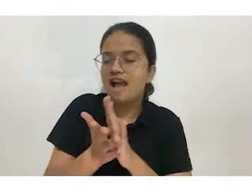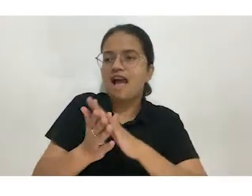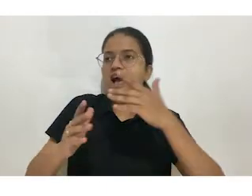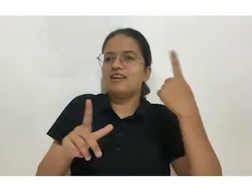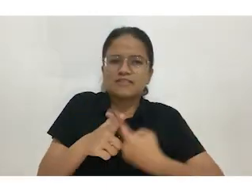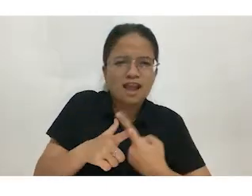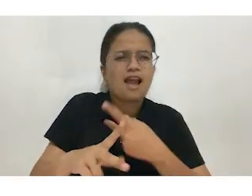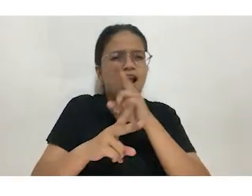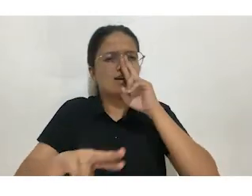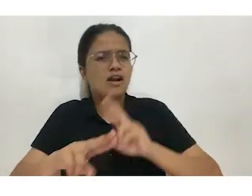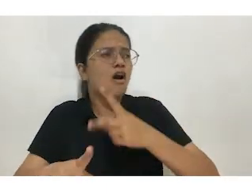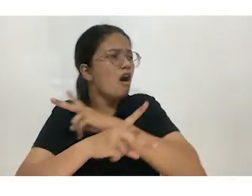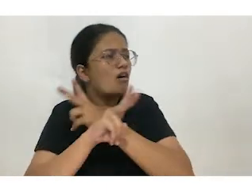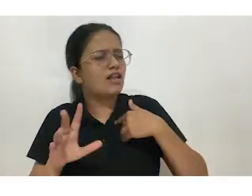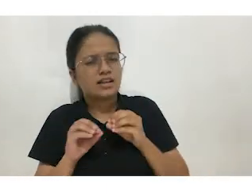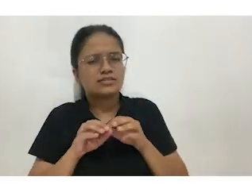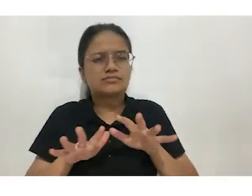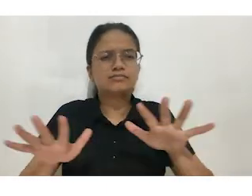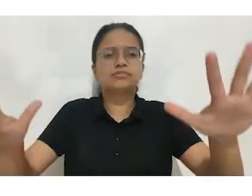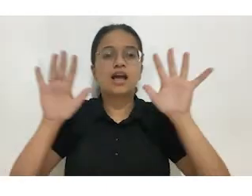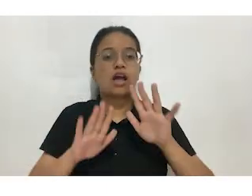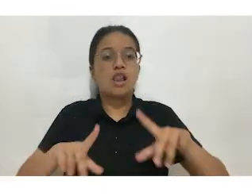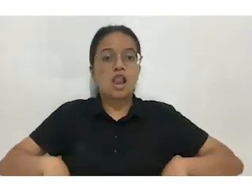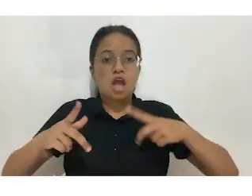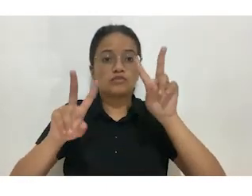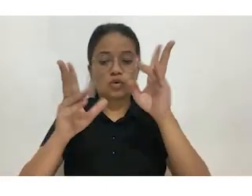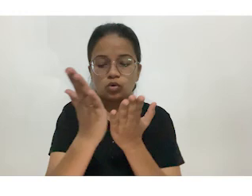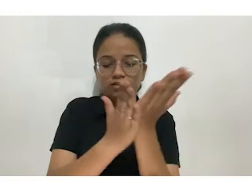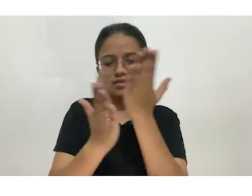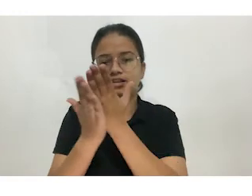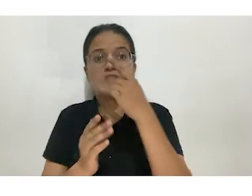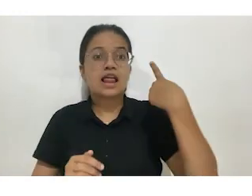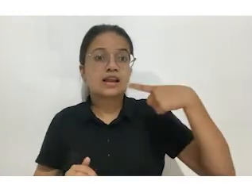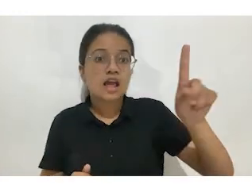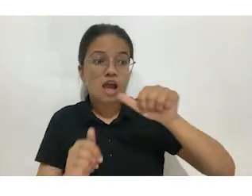entertain, if we can make a difference to people's lives, I